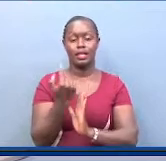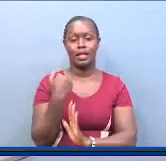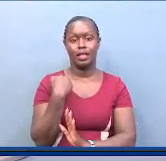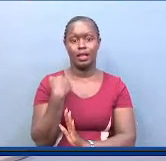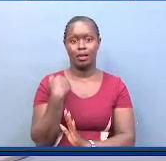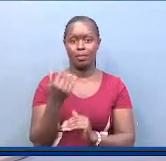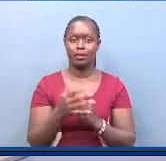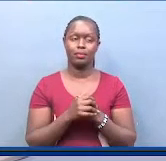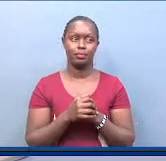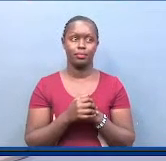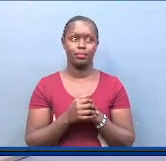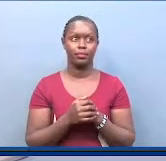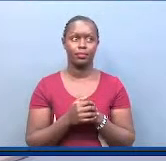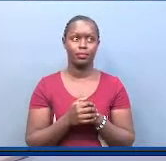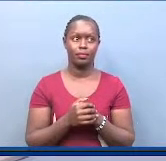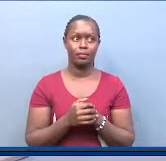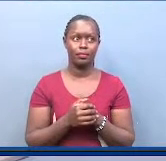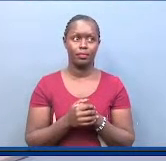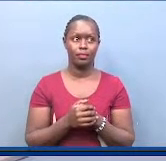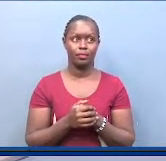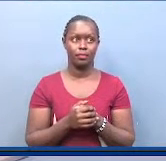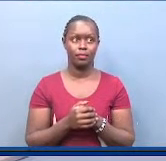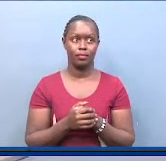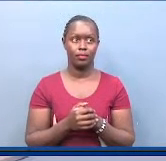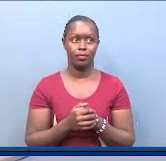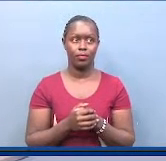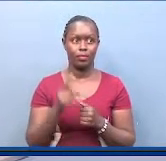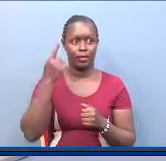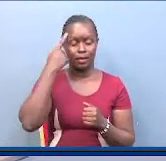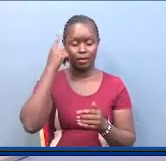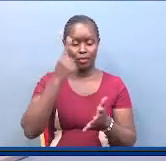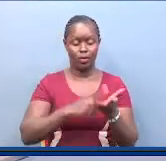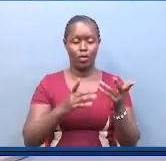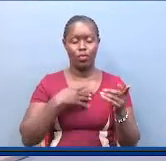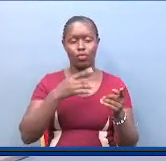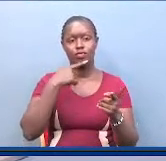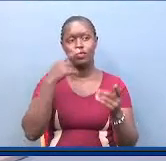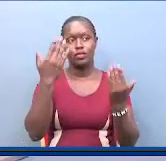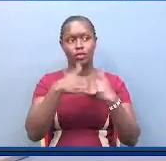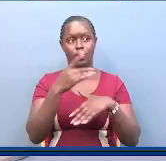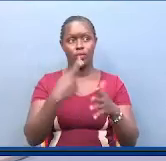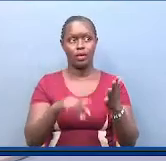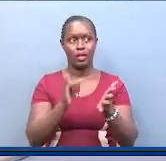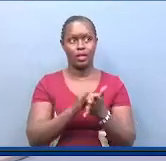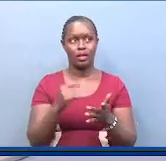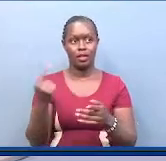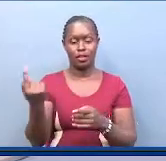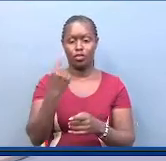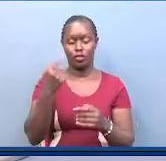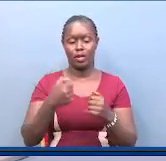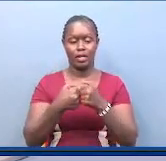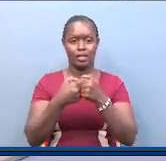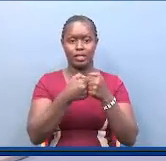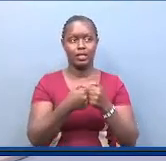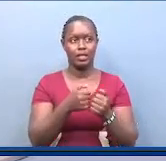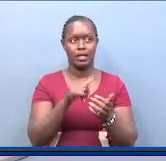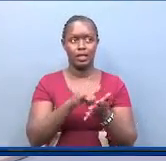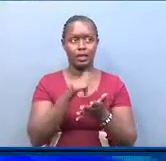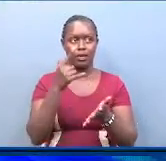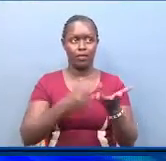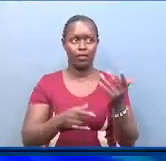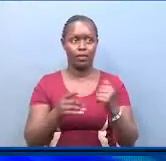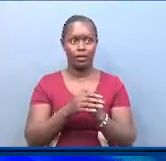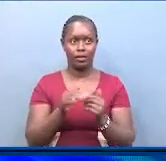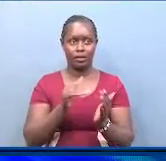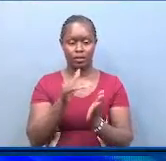percentages. I think what I want to say tonight is I want to challenge that central to